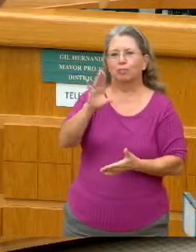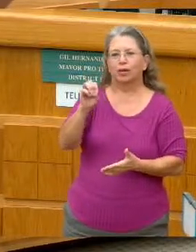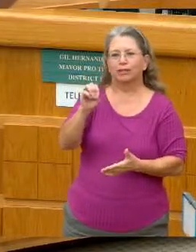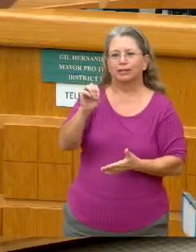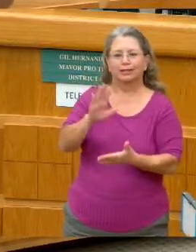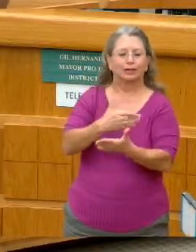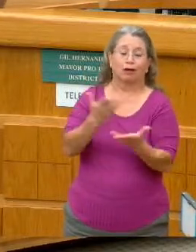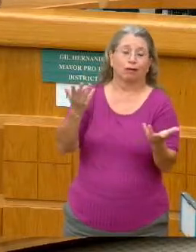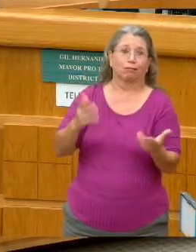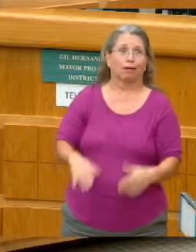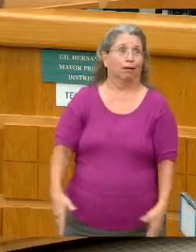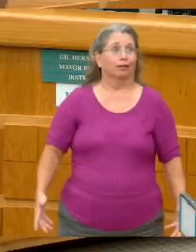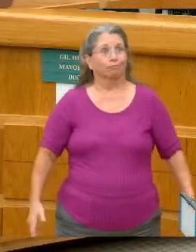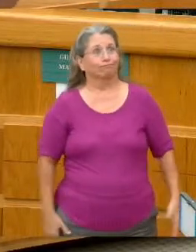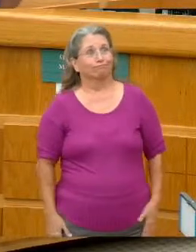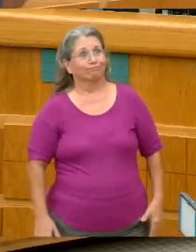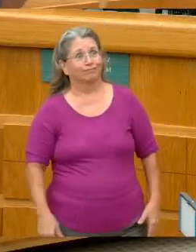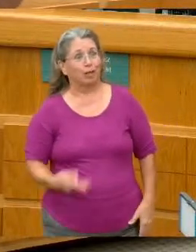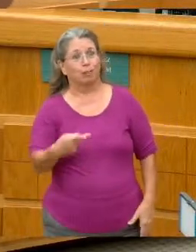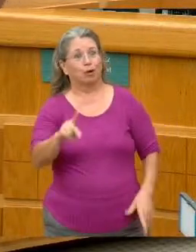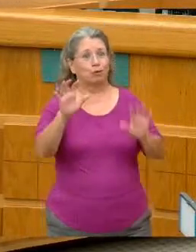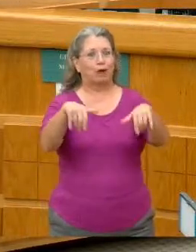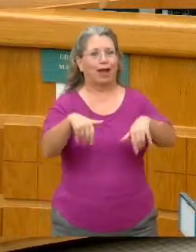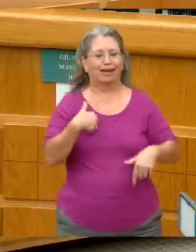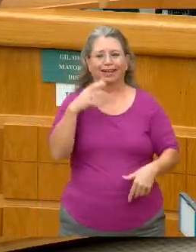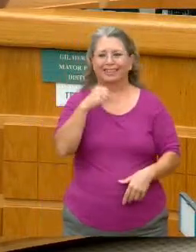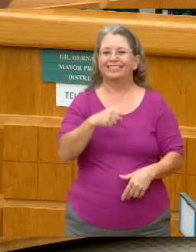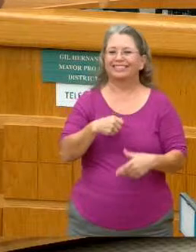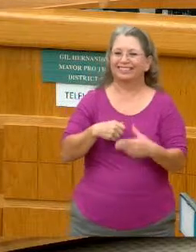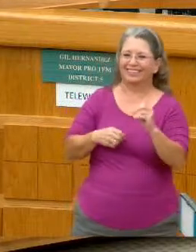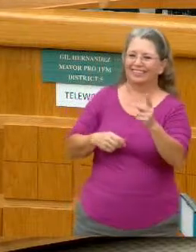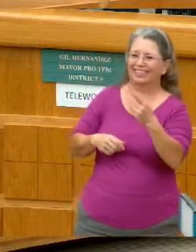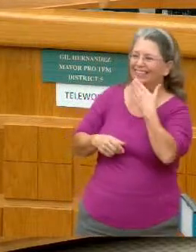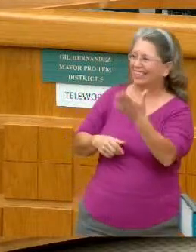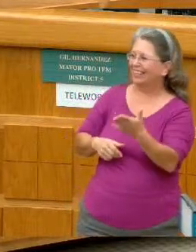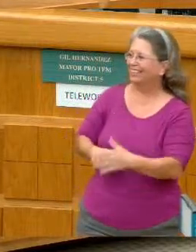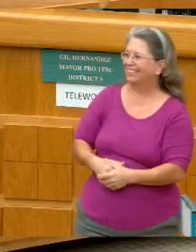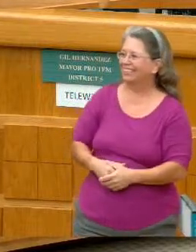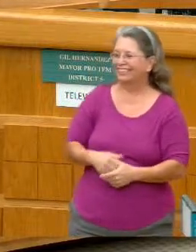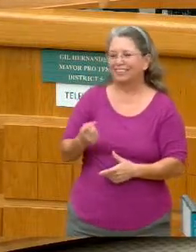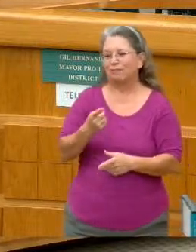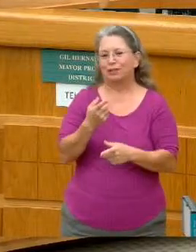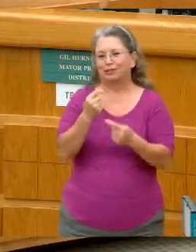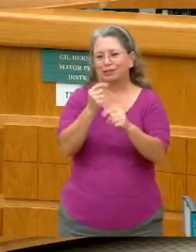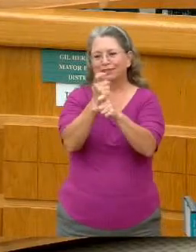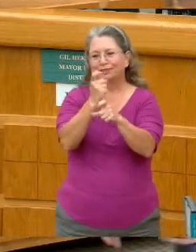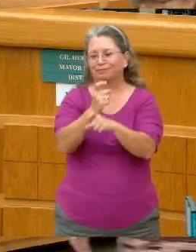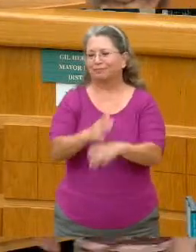Purple Rain. Okay, good deal. And thank you. Thank you.